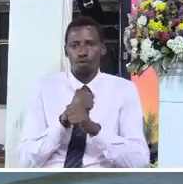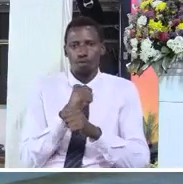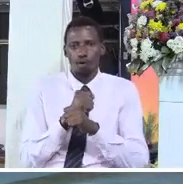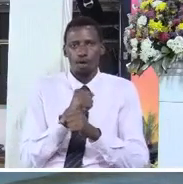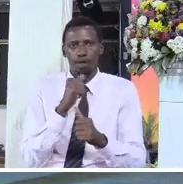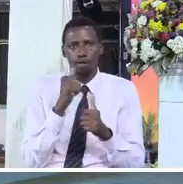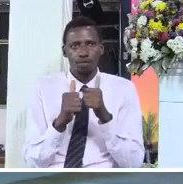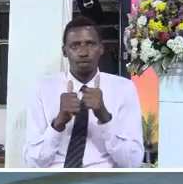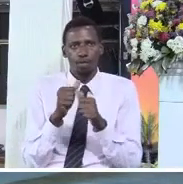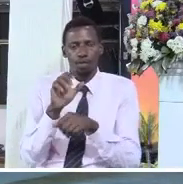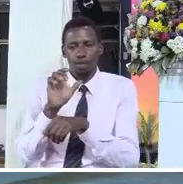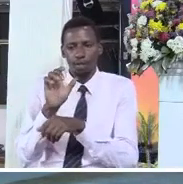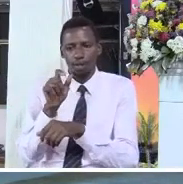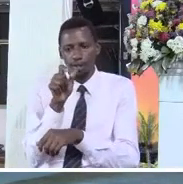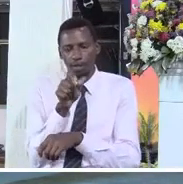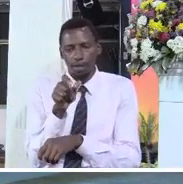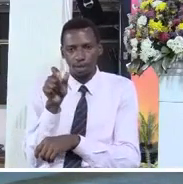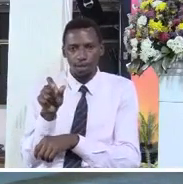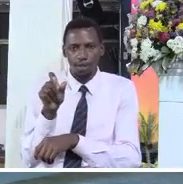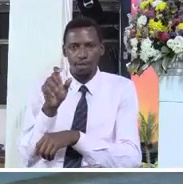doing at its own level?